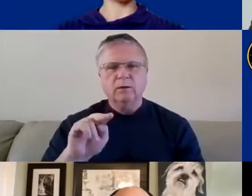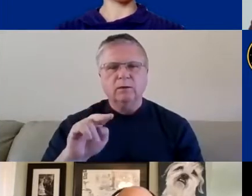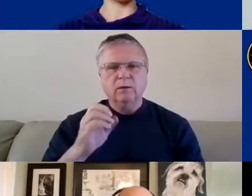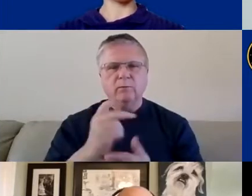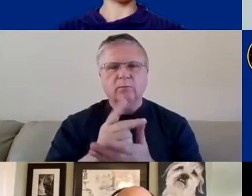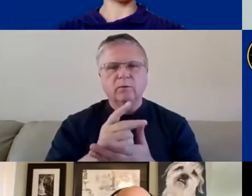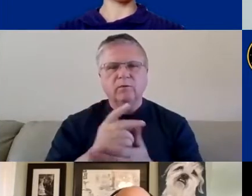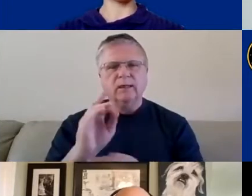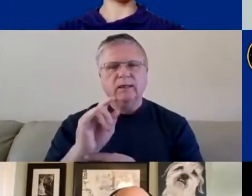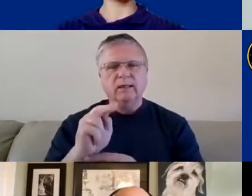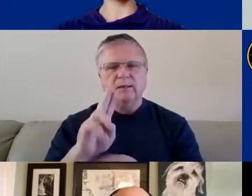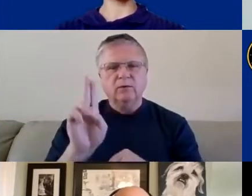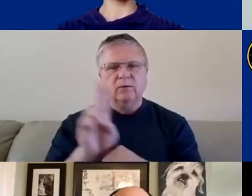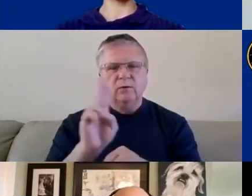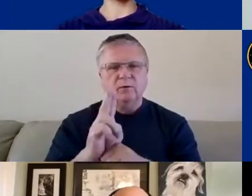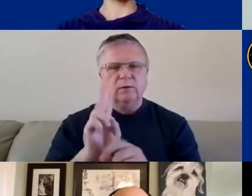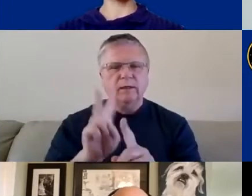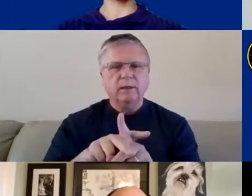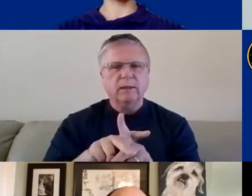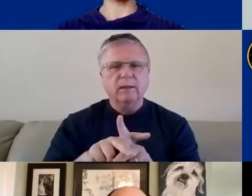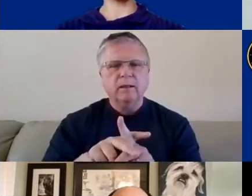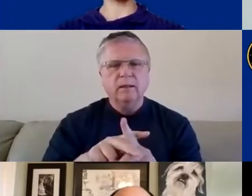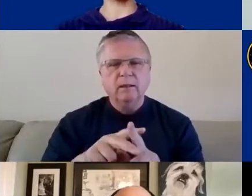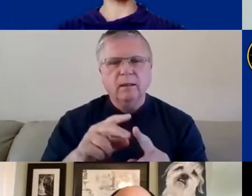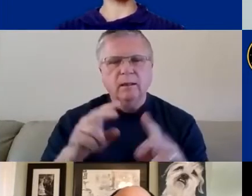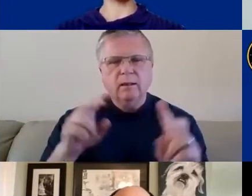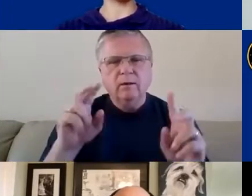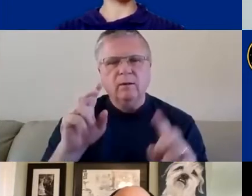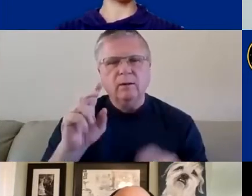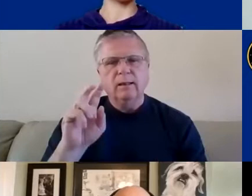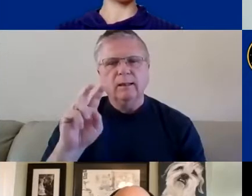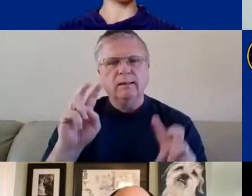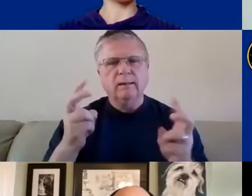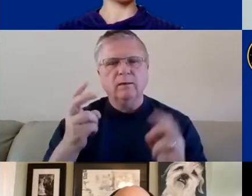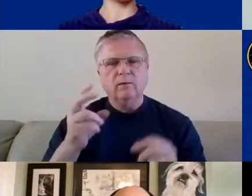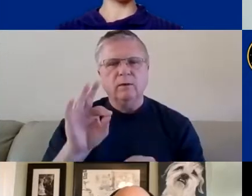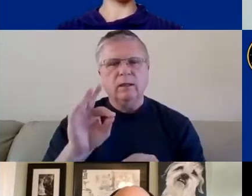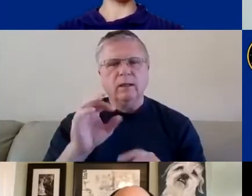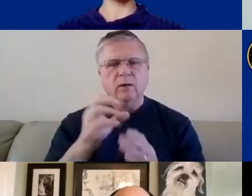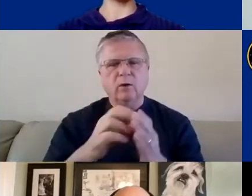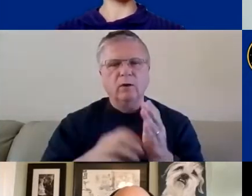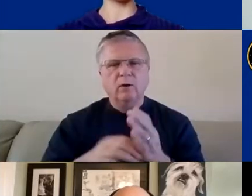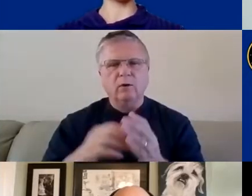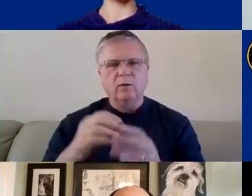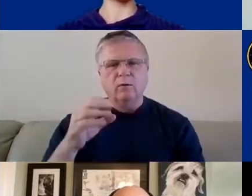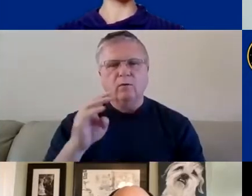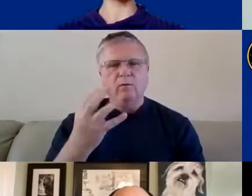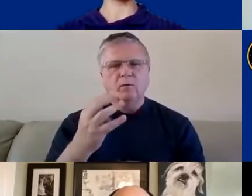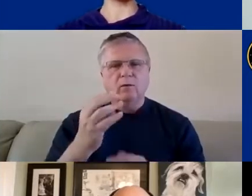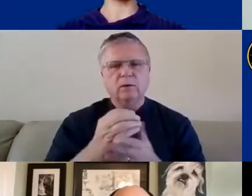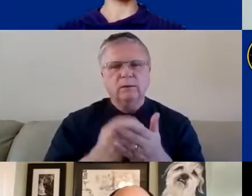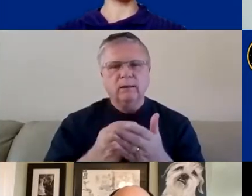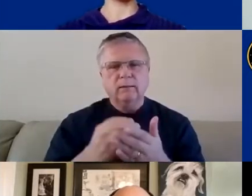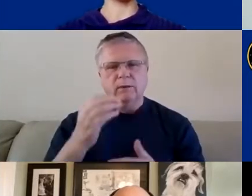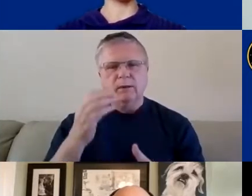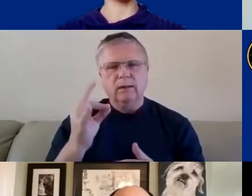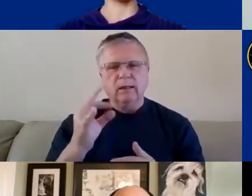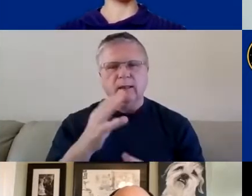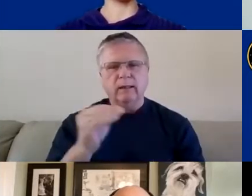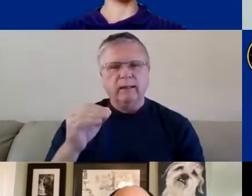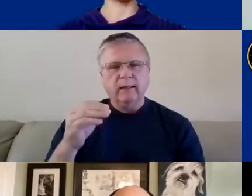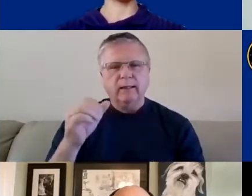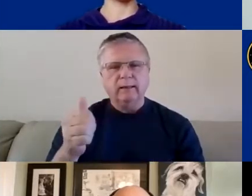conditional use application under the Pittsburgh Code Title 9 zoning Article 4, Chapter 910 to